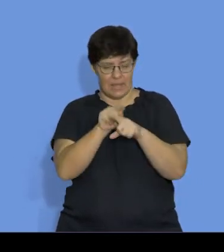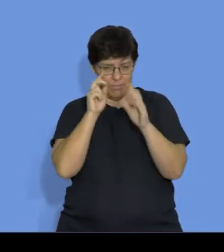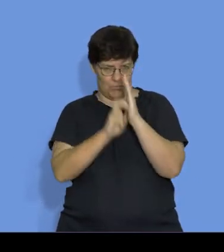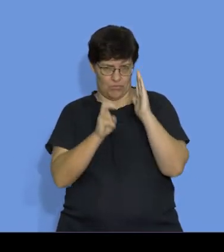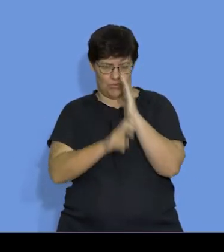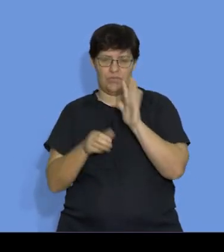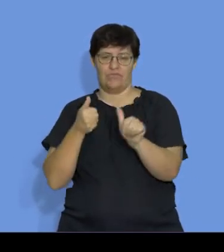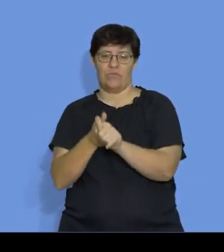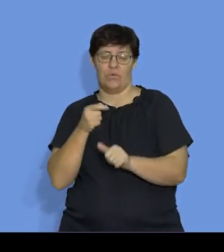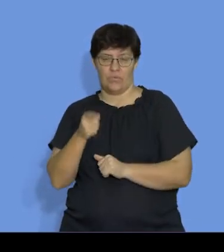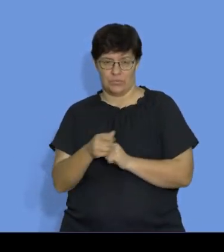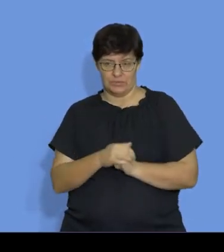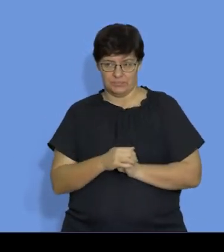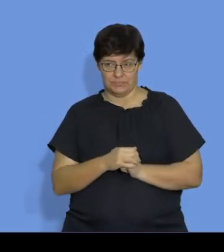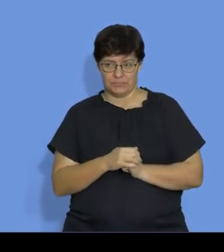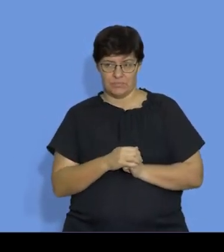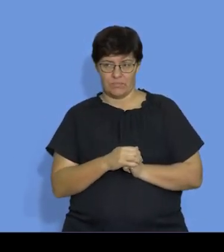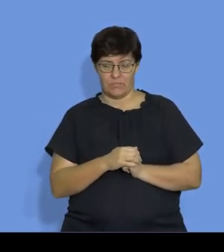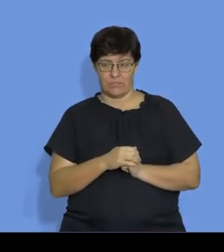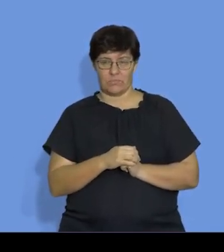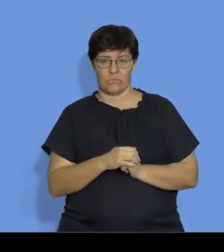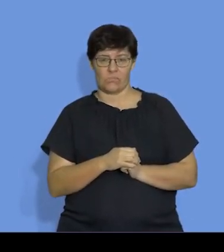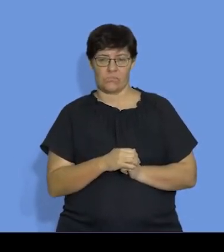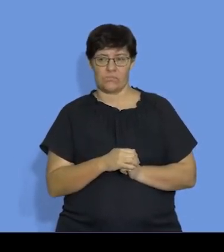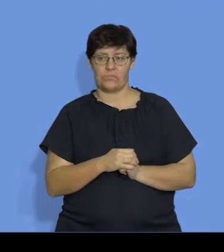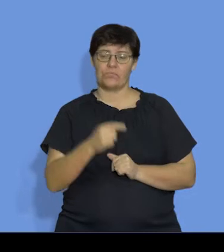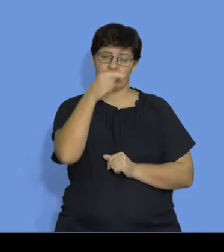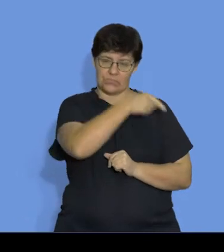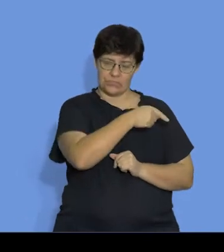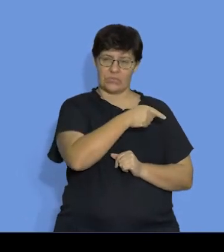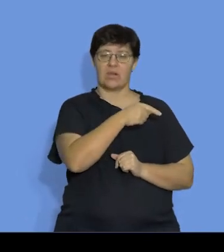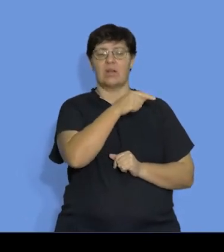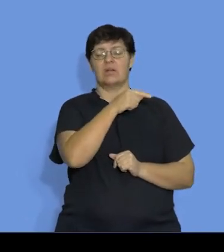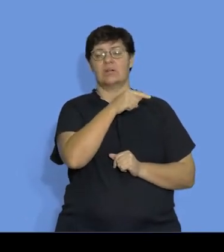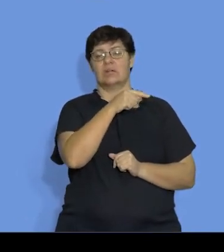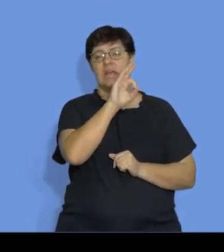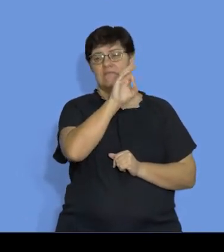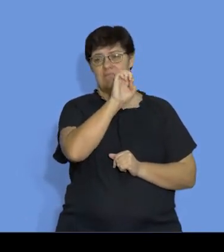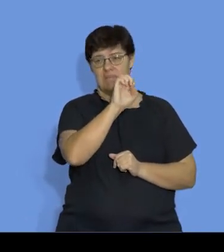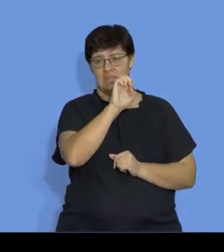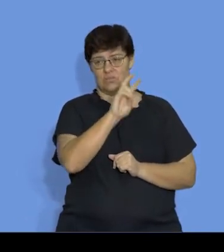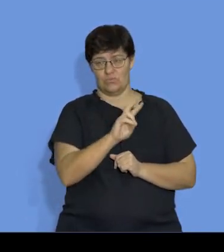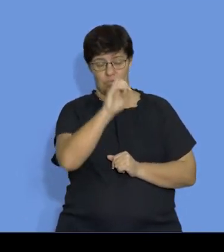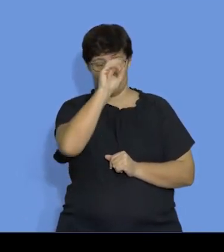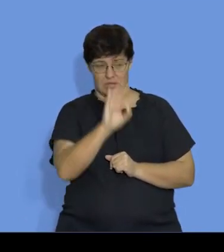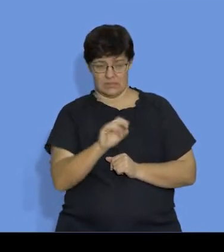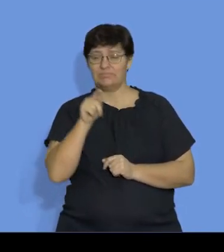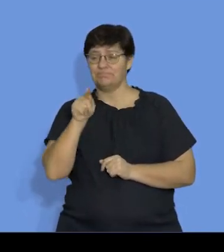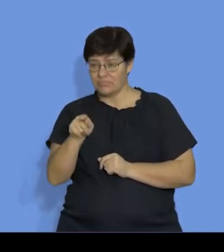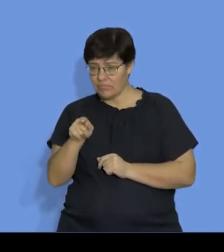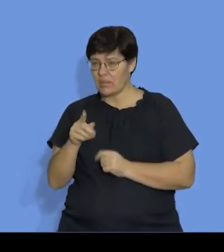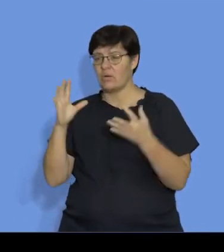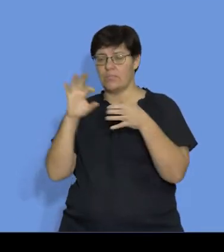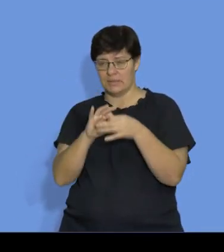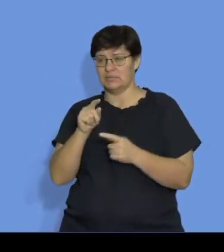aluminium oxide, 3 oxide, as in iron 3, right? In oxygen, in its combined form,